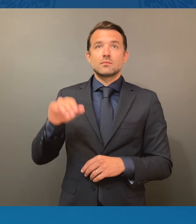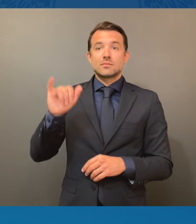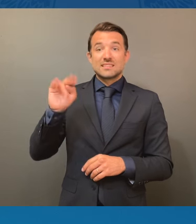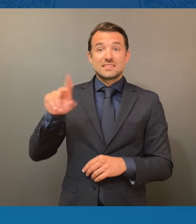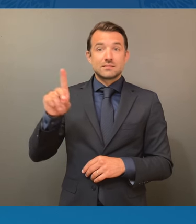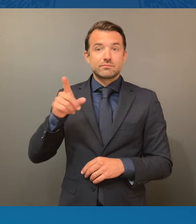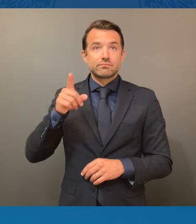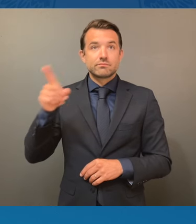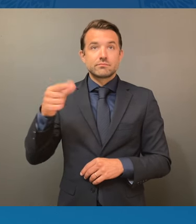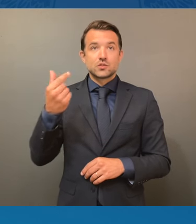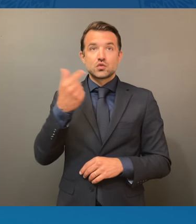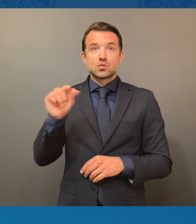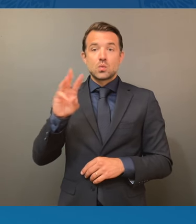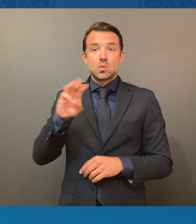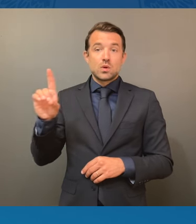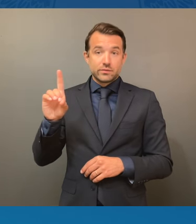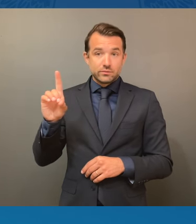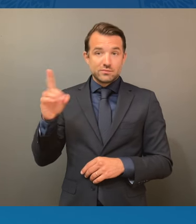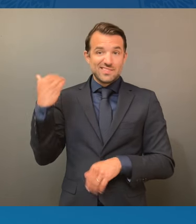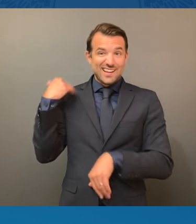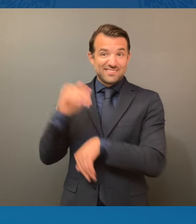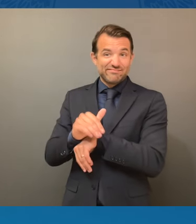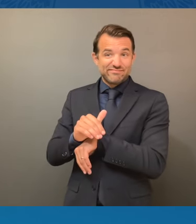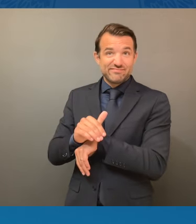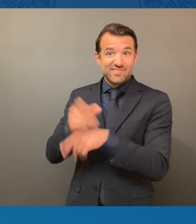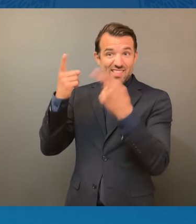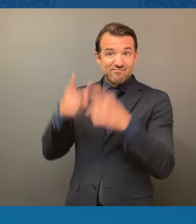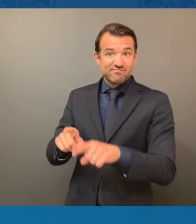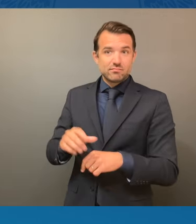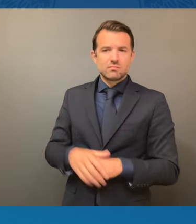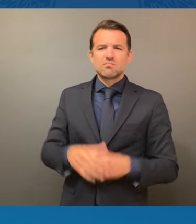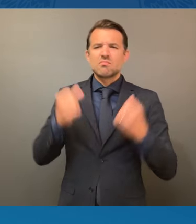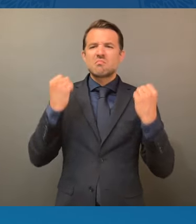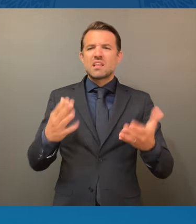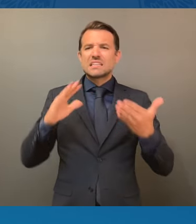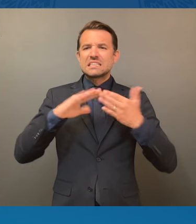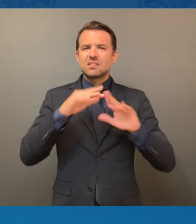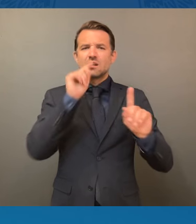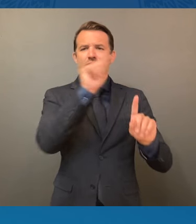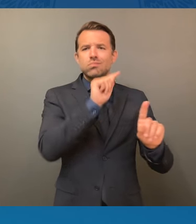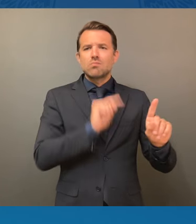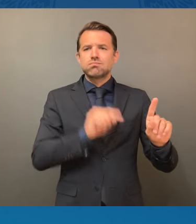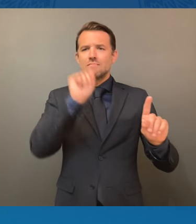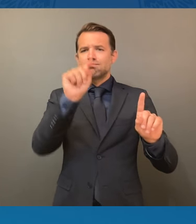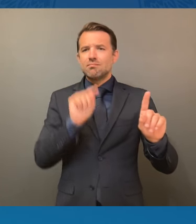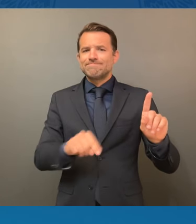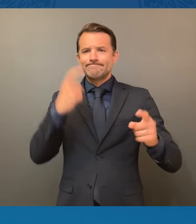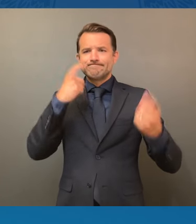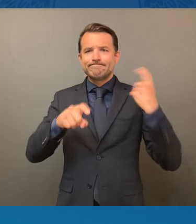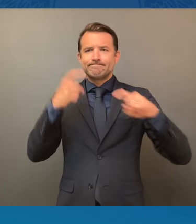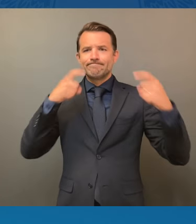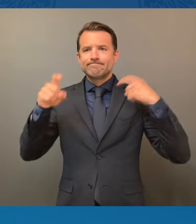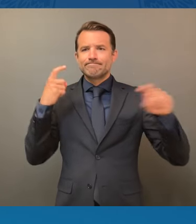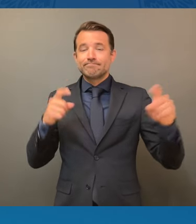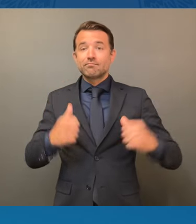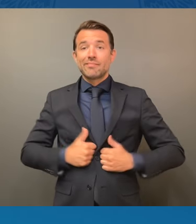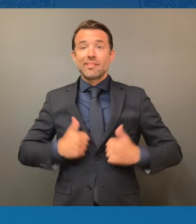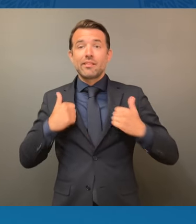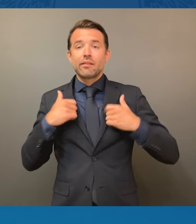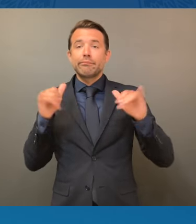and in so many communities across our nation, scenes of ordinary life have been turned into